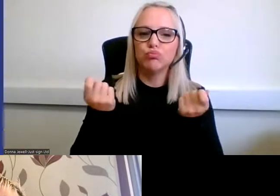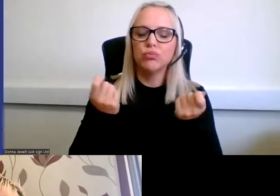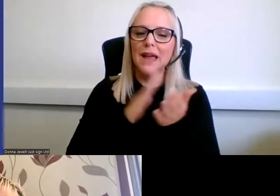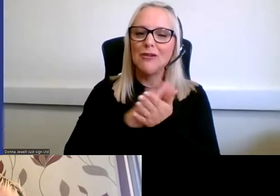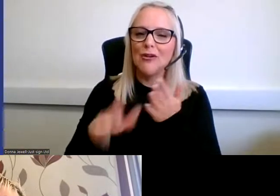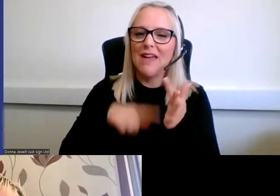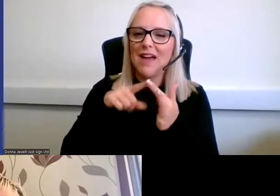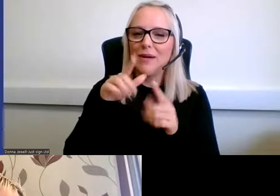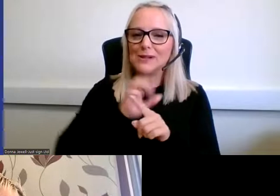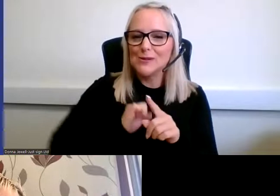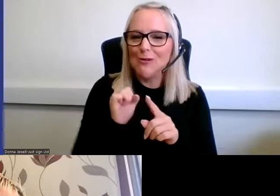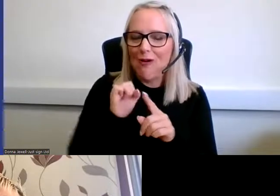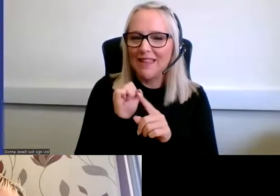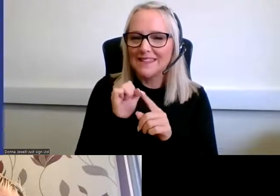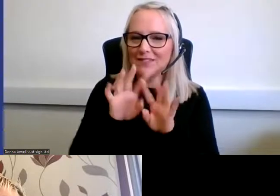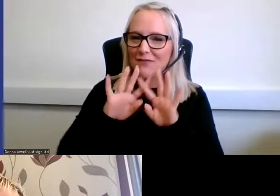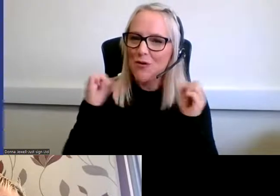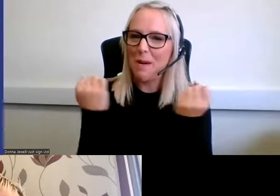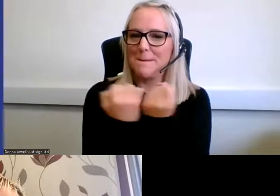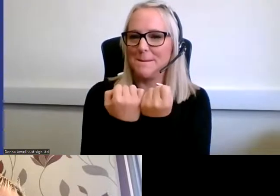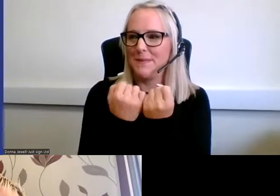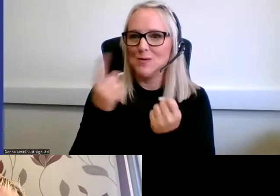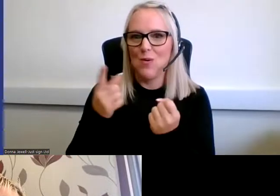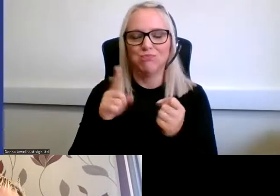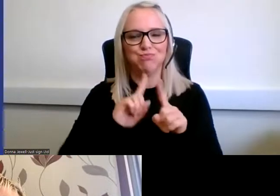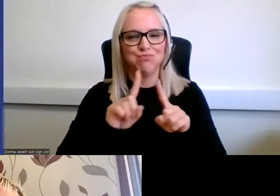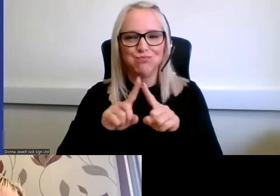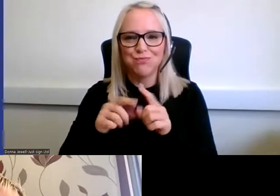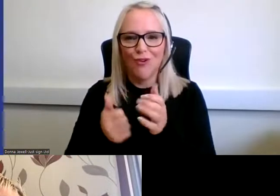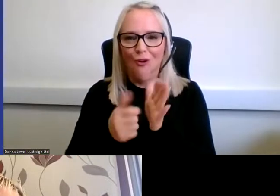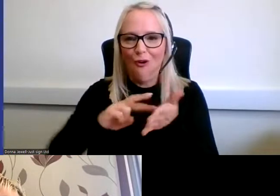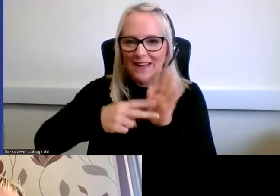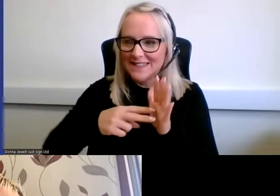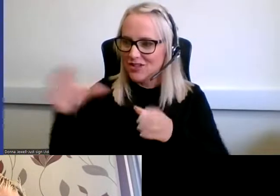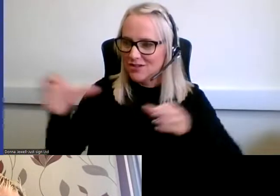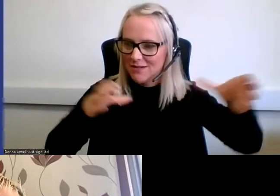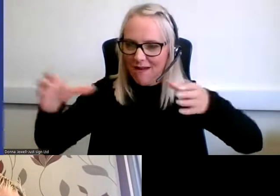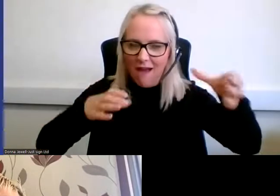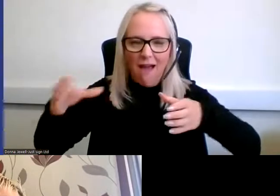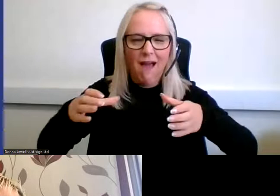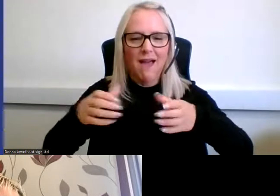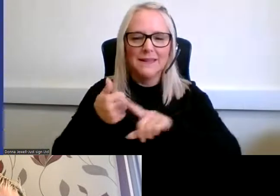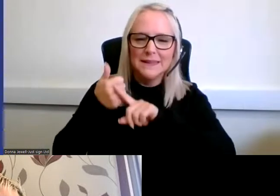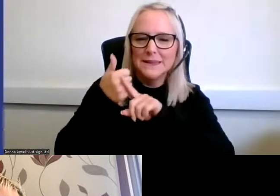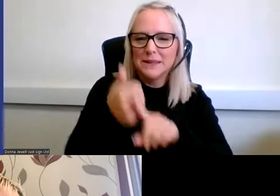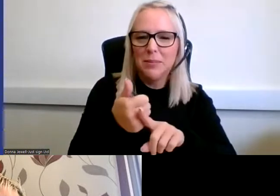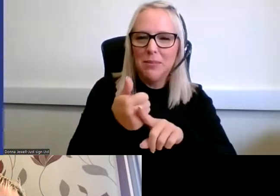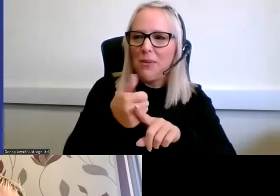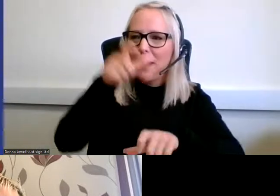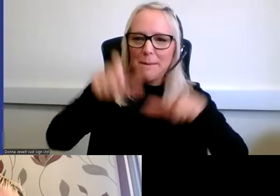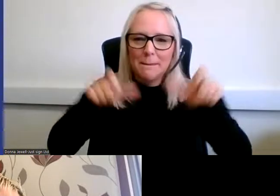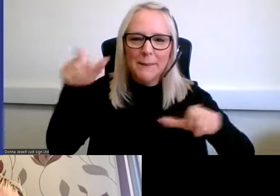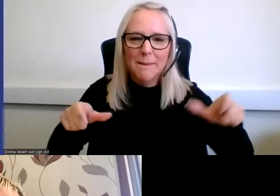Forum. These are a collaboration of organisations coming together who all share the same aspiration of supporting volunteer-involving